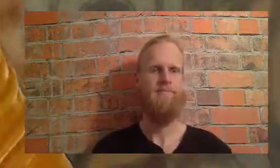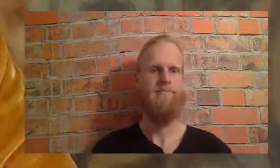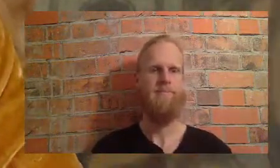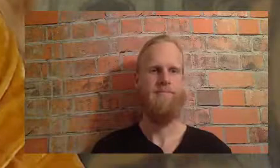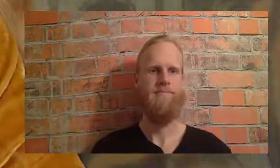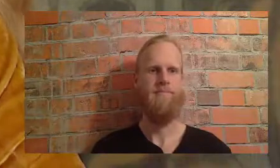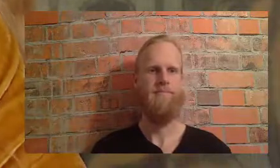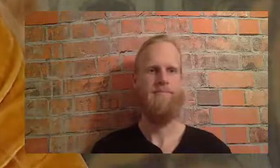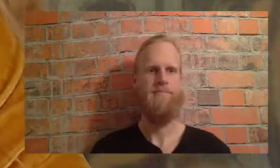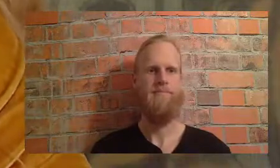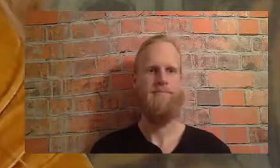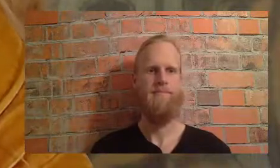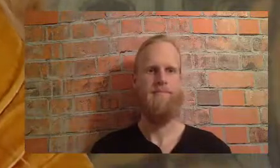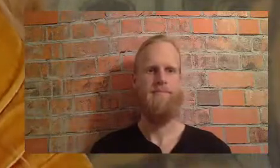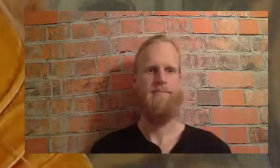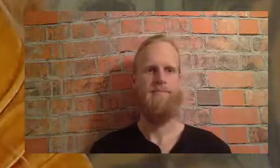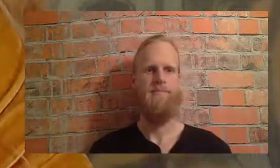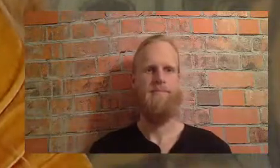Big deep breath.